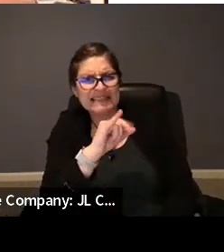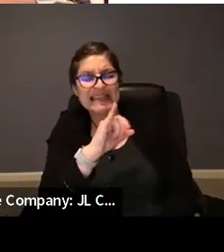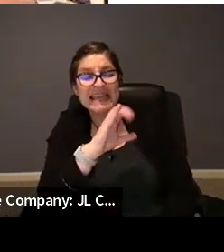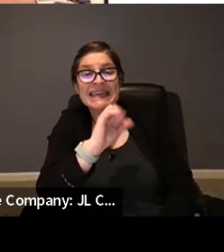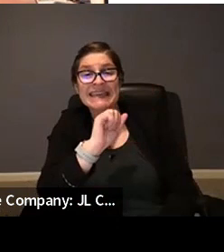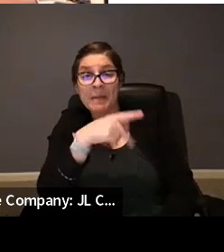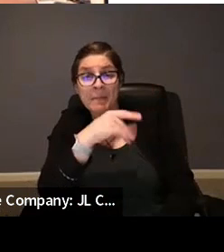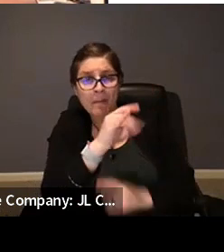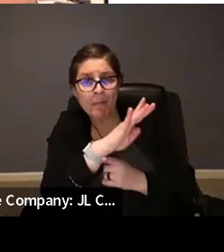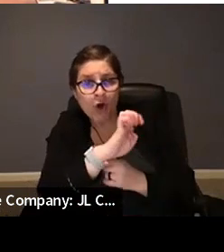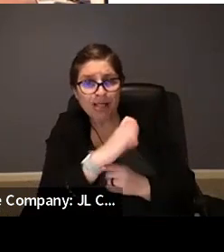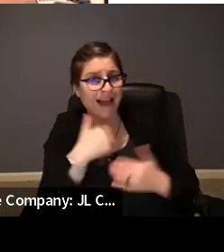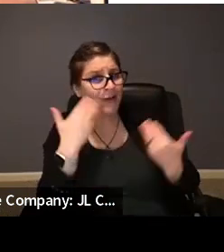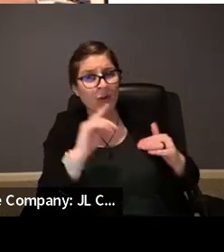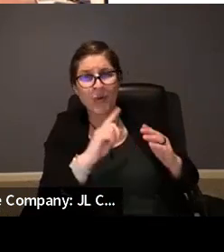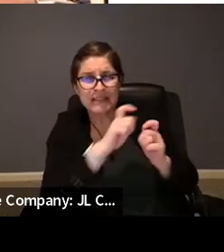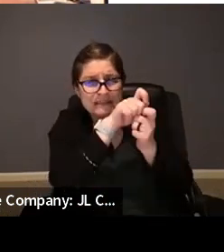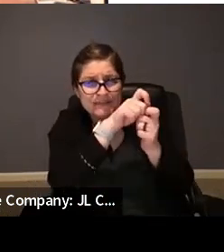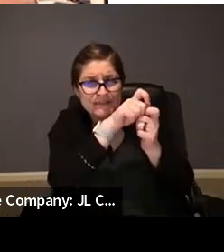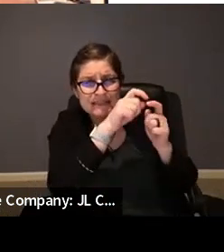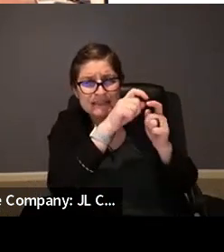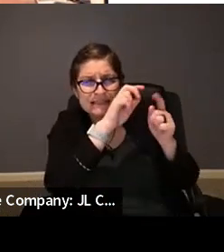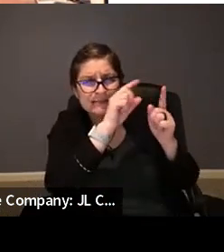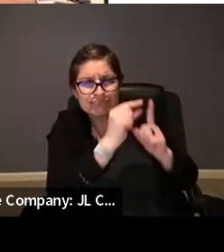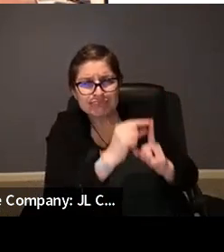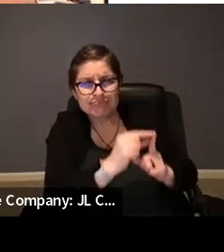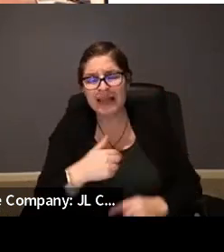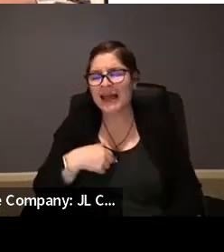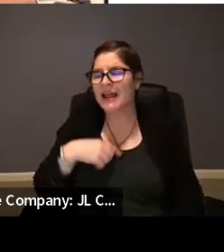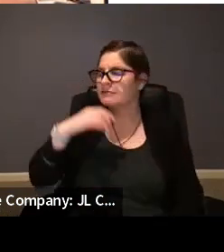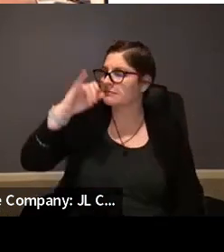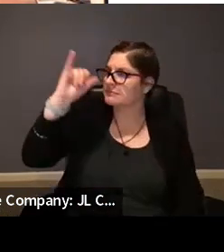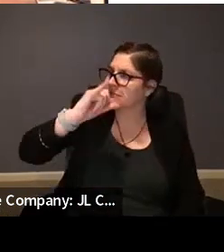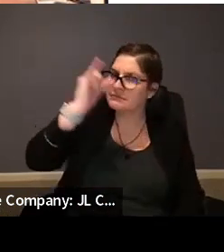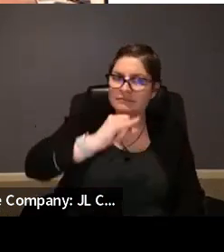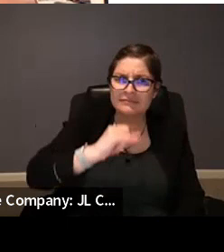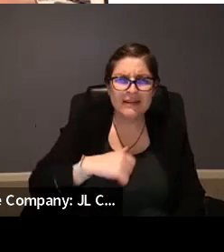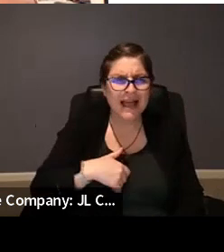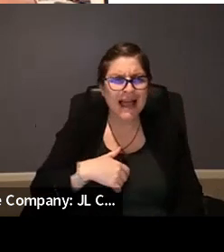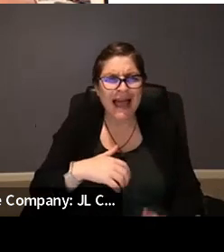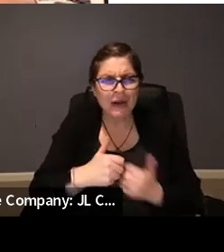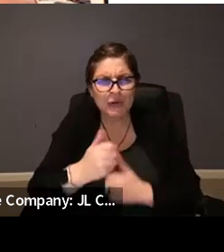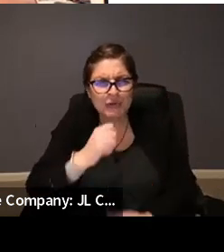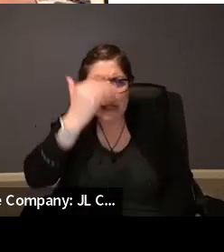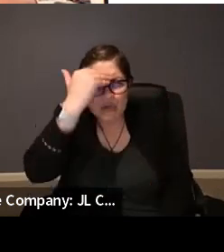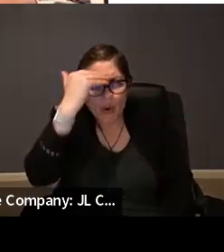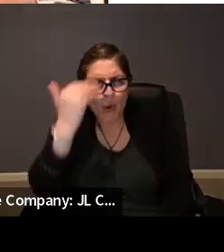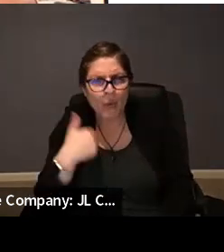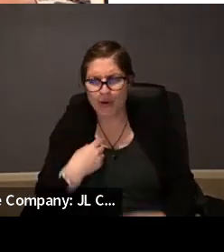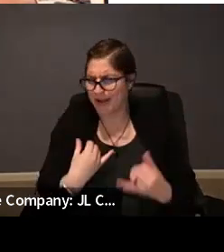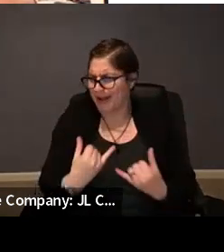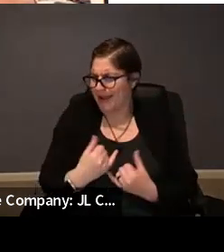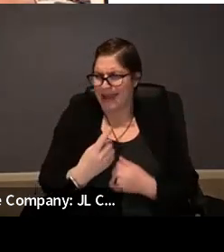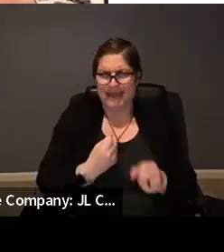is, which is hilarious to me that I'm just like, hi, how have you not known in 2022 what words are acceptable